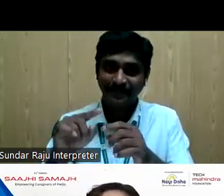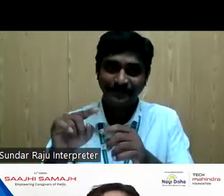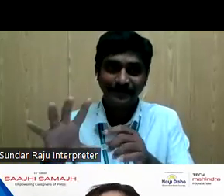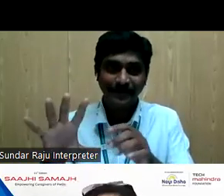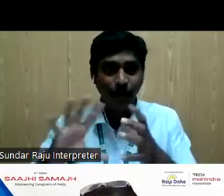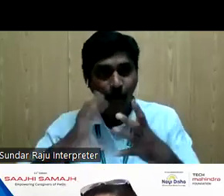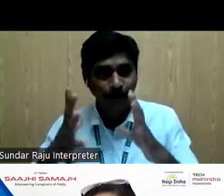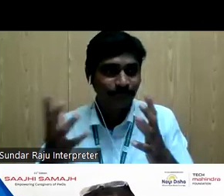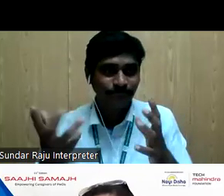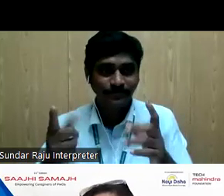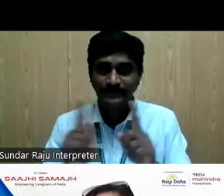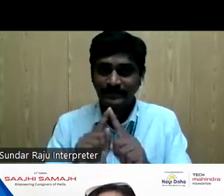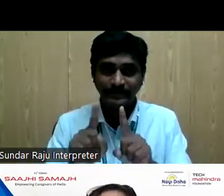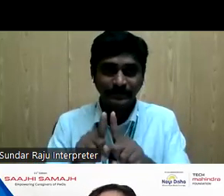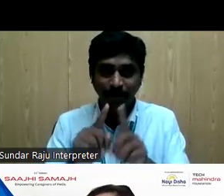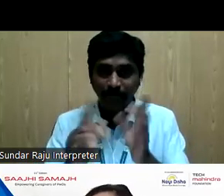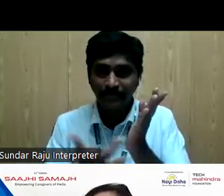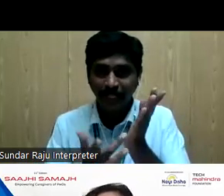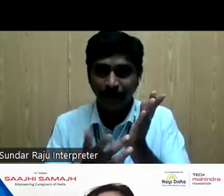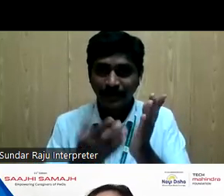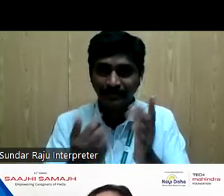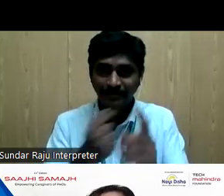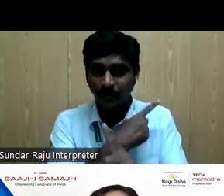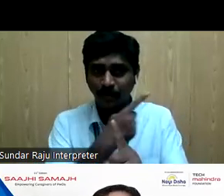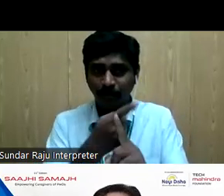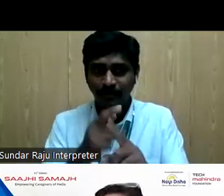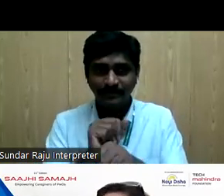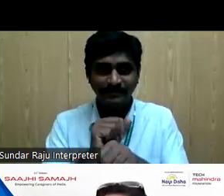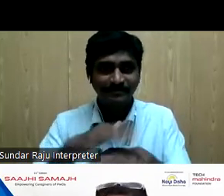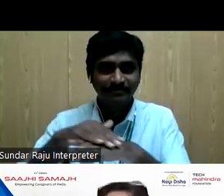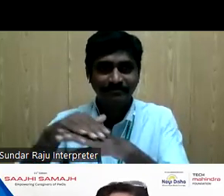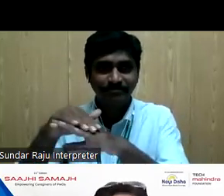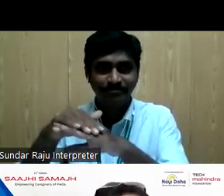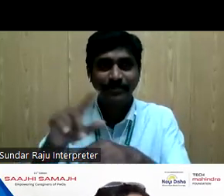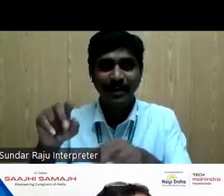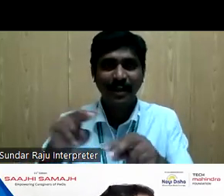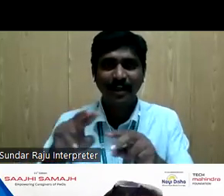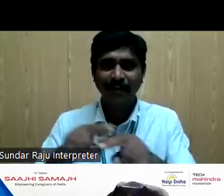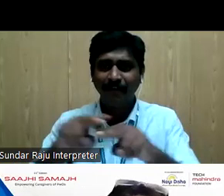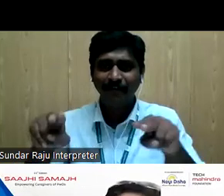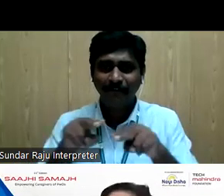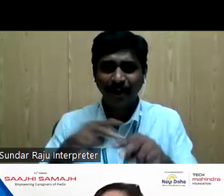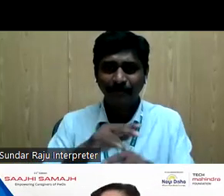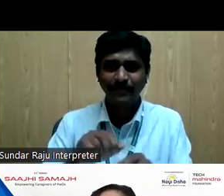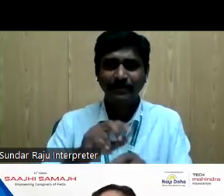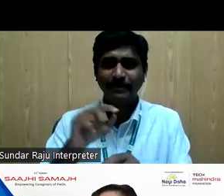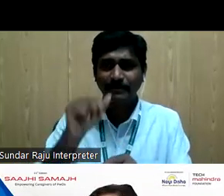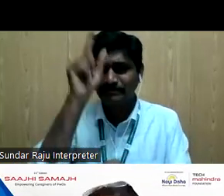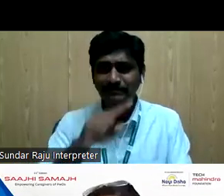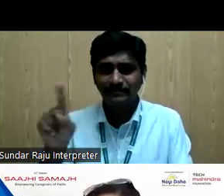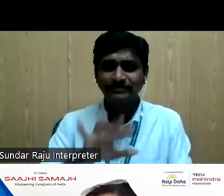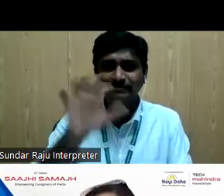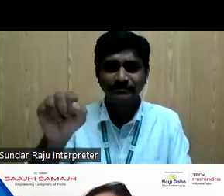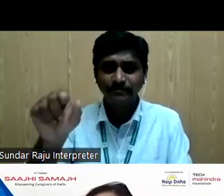With technology, with the work we have done so far, we have seen that we are able to reach families across the country and we receive helpline calls from